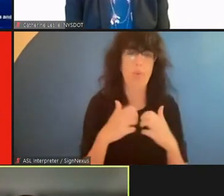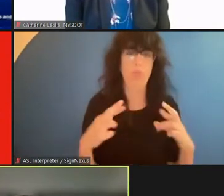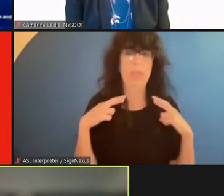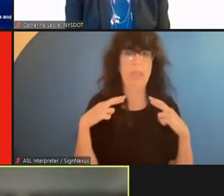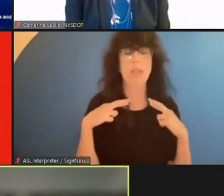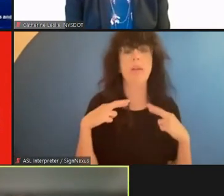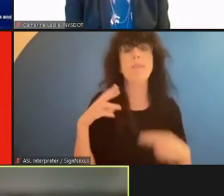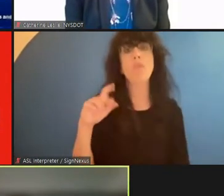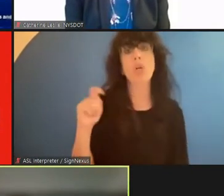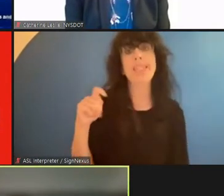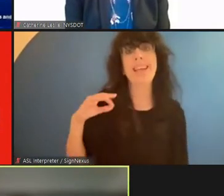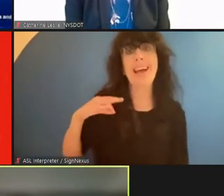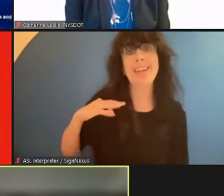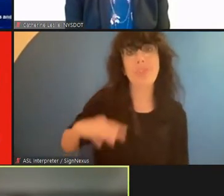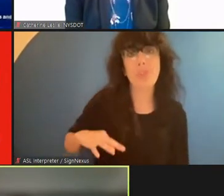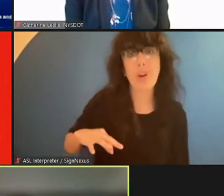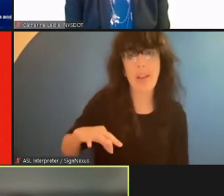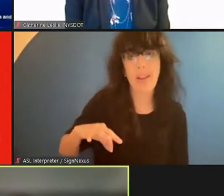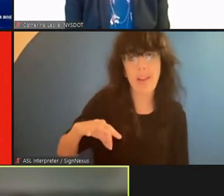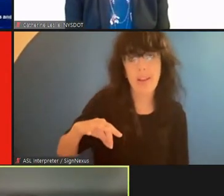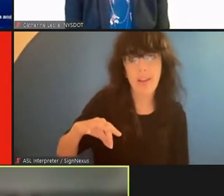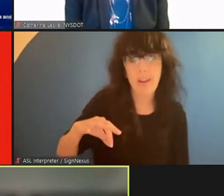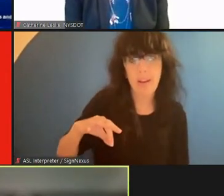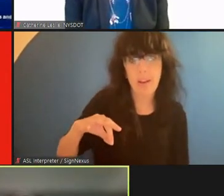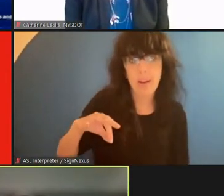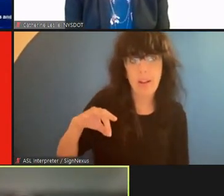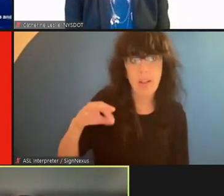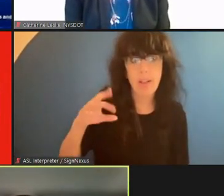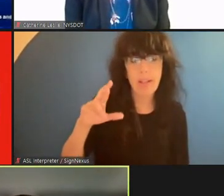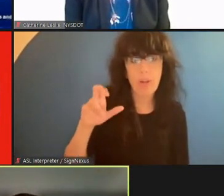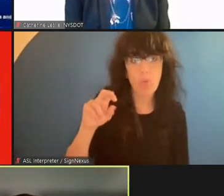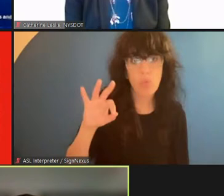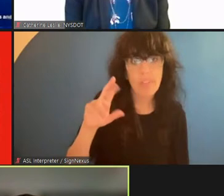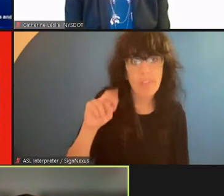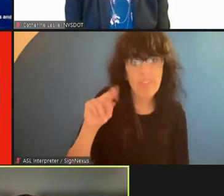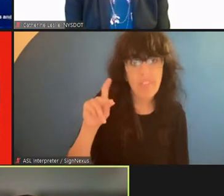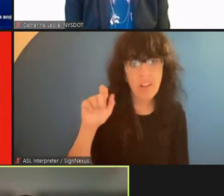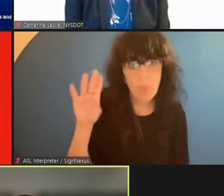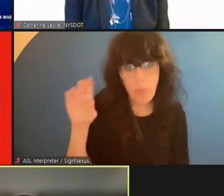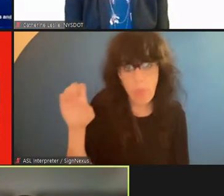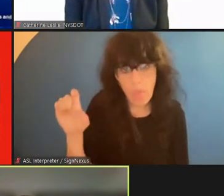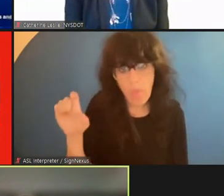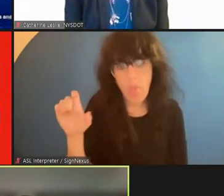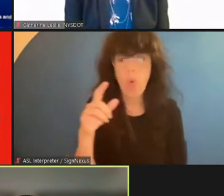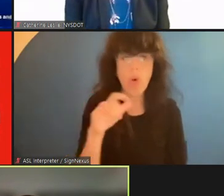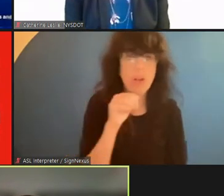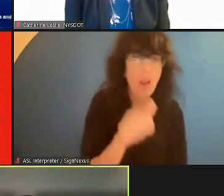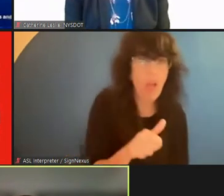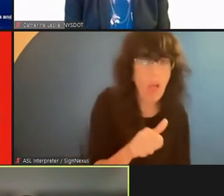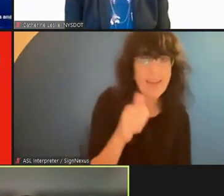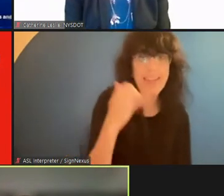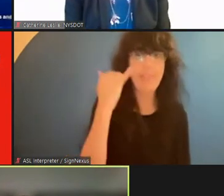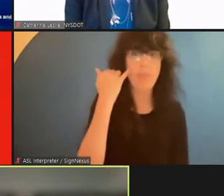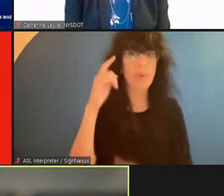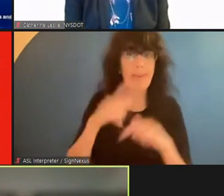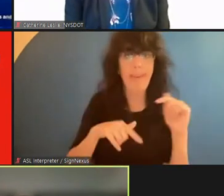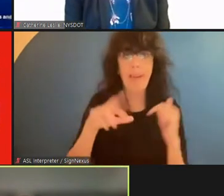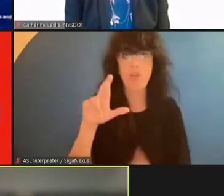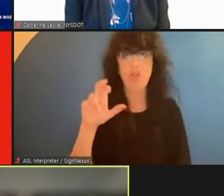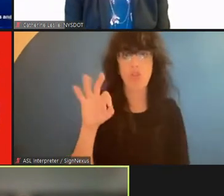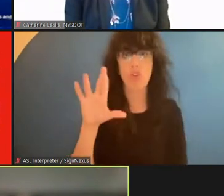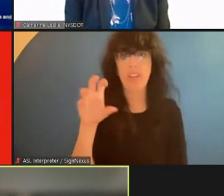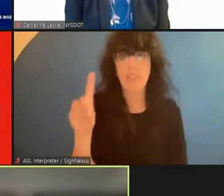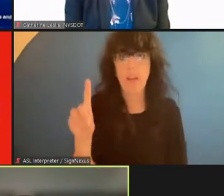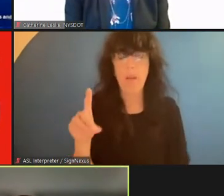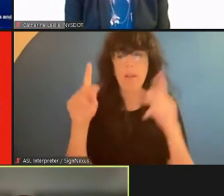credit i need to know is that going to be a refundable tax credit or non-refundable because if it's non-refundable then persons